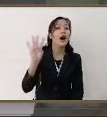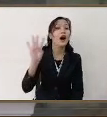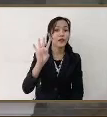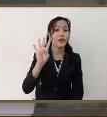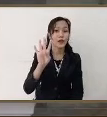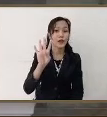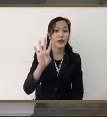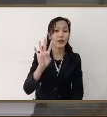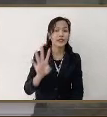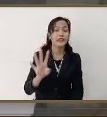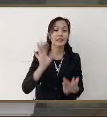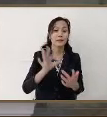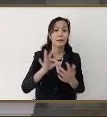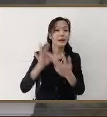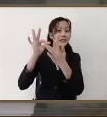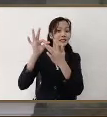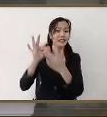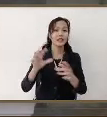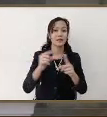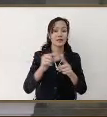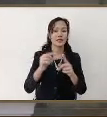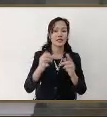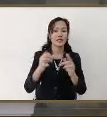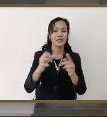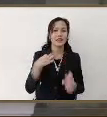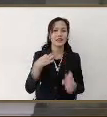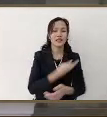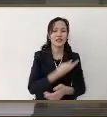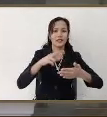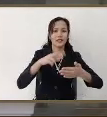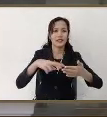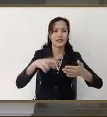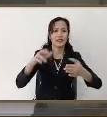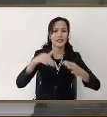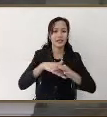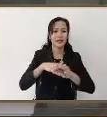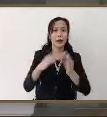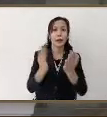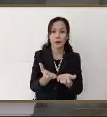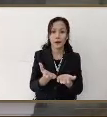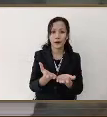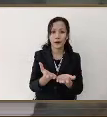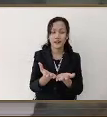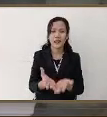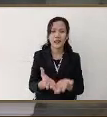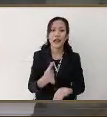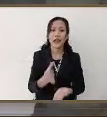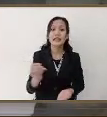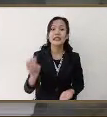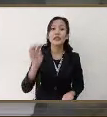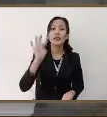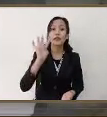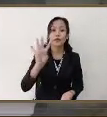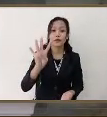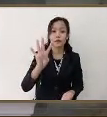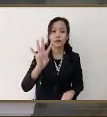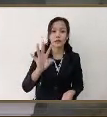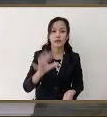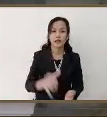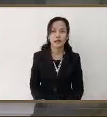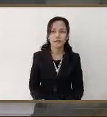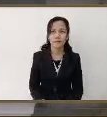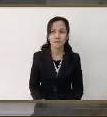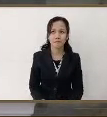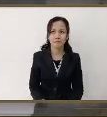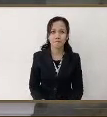special phrases na mababasa natin sa 1 Samuel. And yung apat na yon is crippled witness,